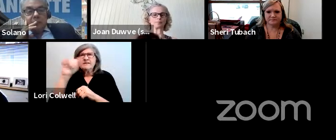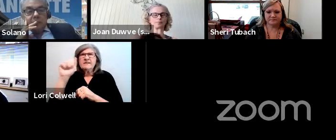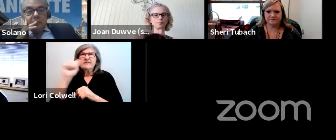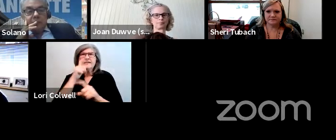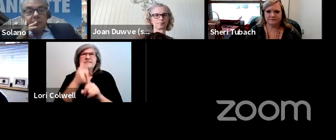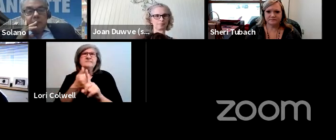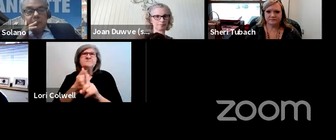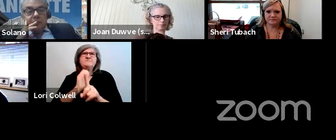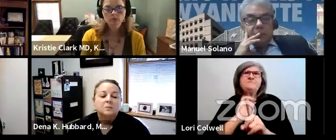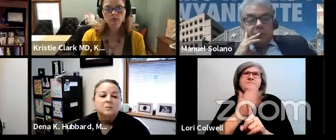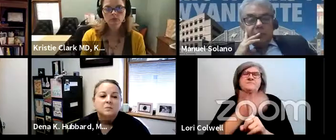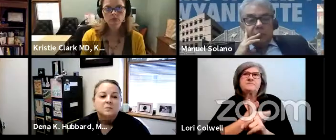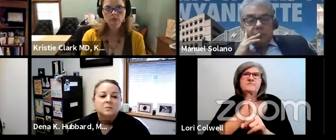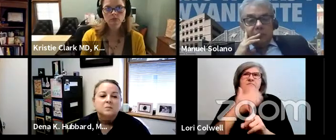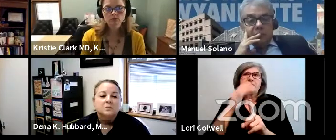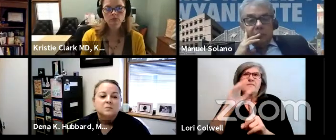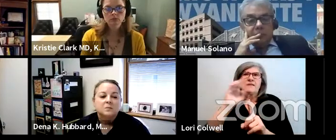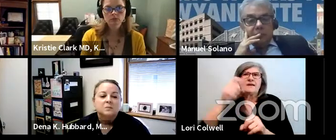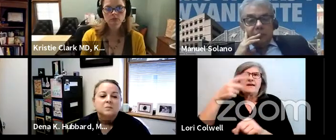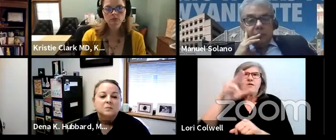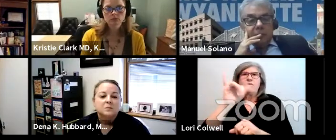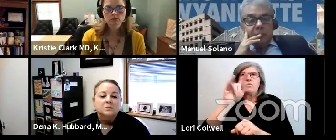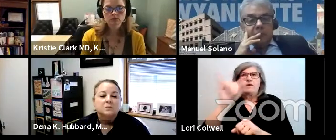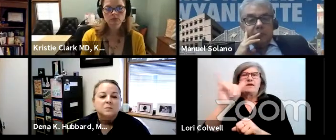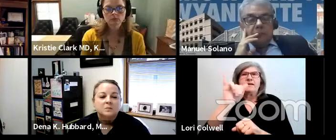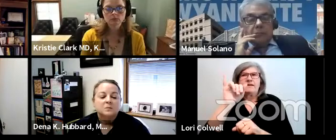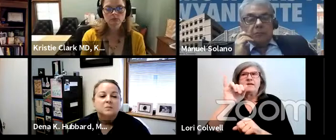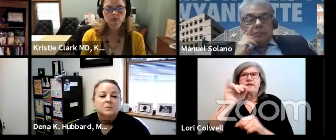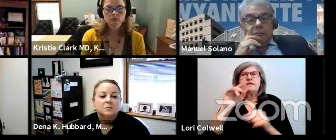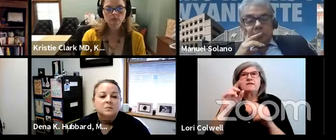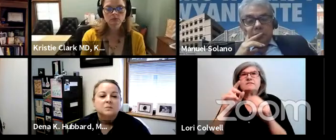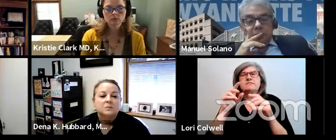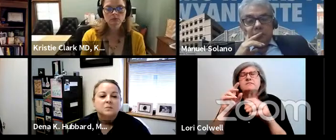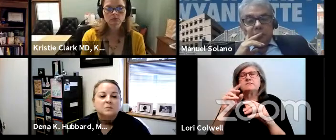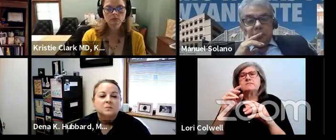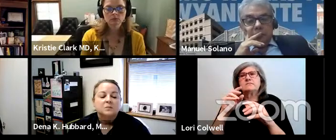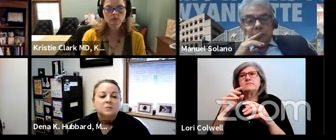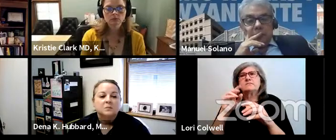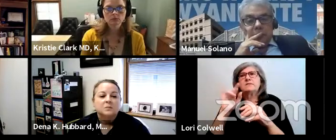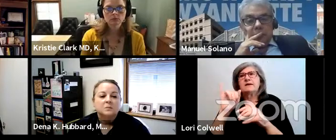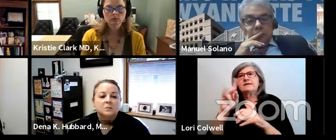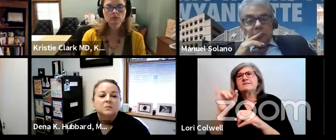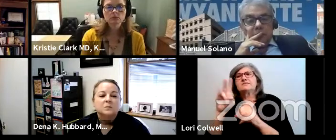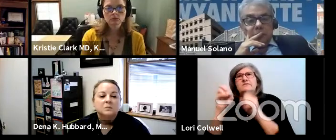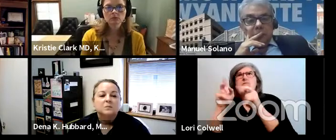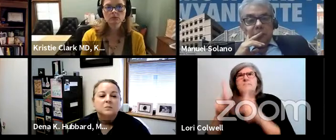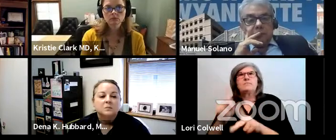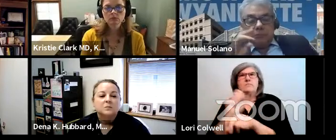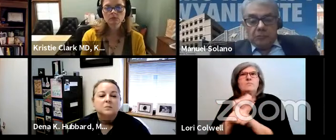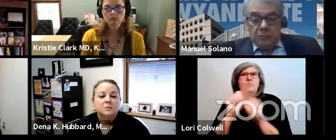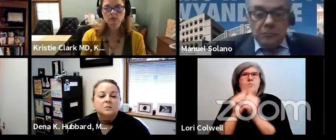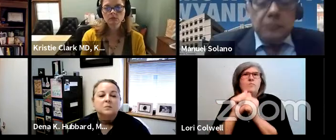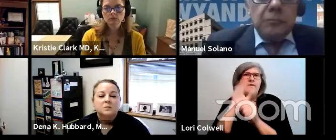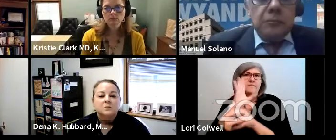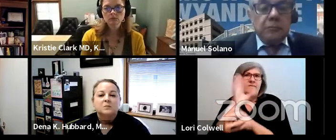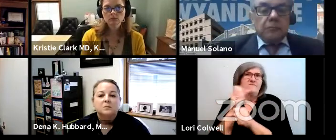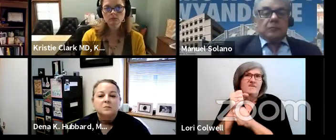via our equity initiatives, is certainly working with faith communities.